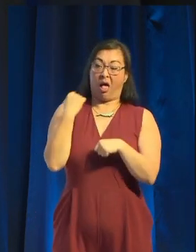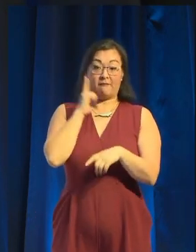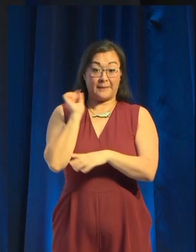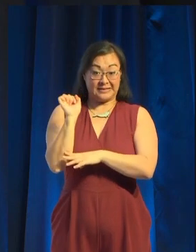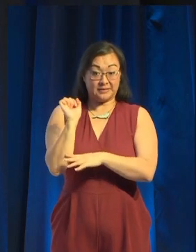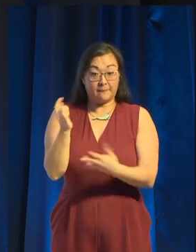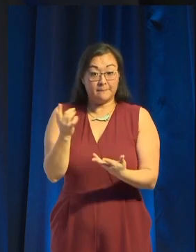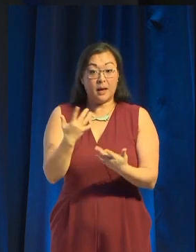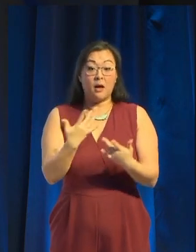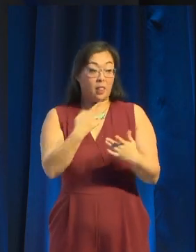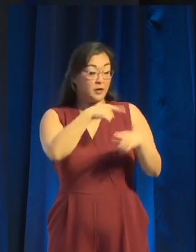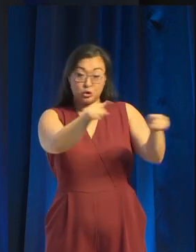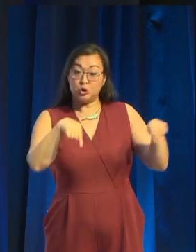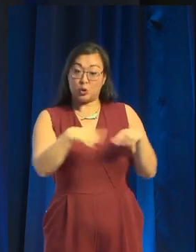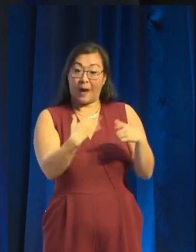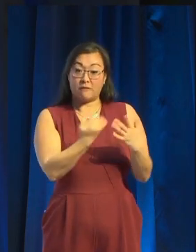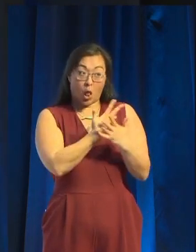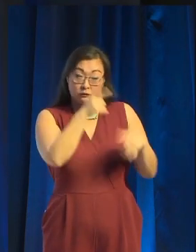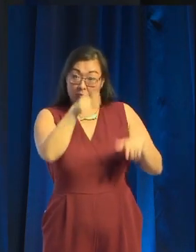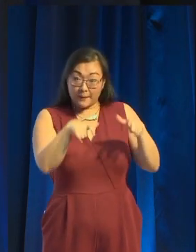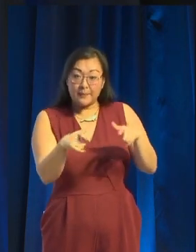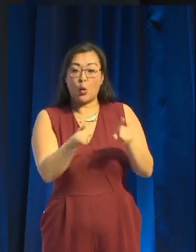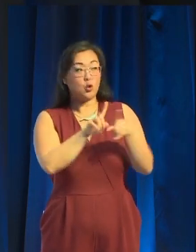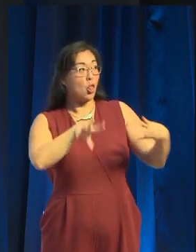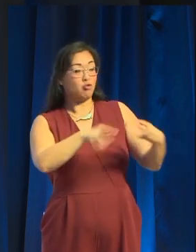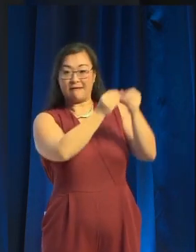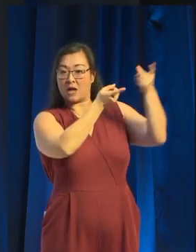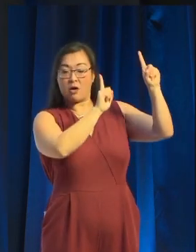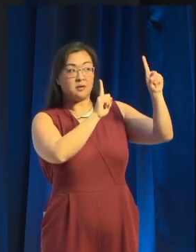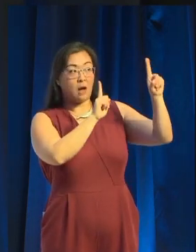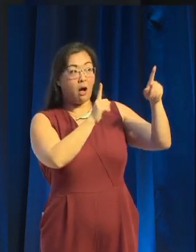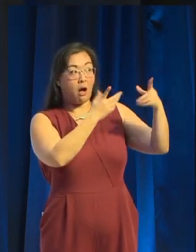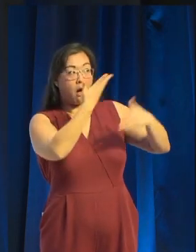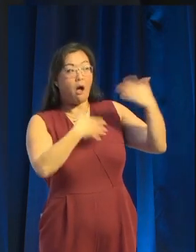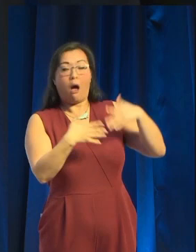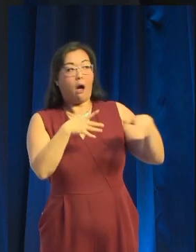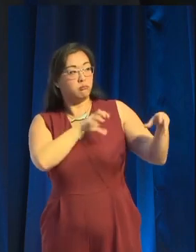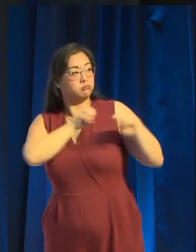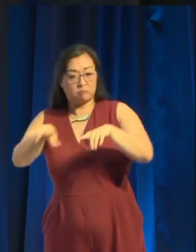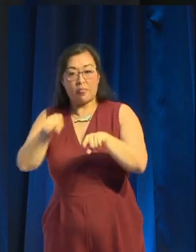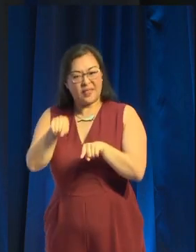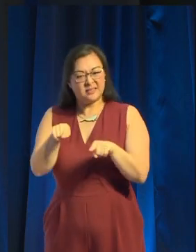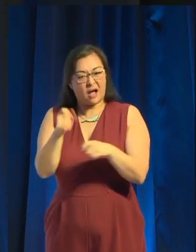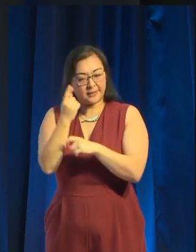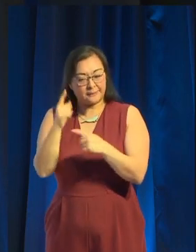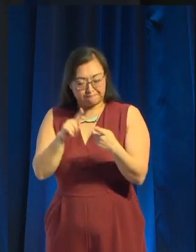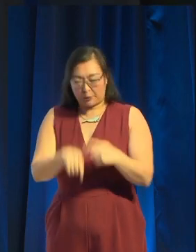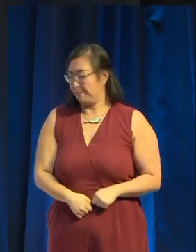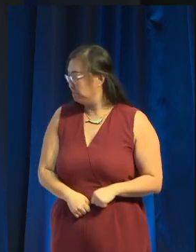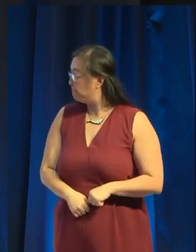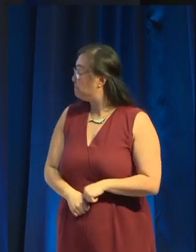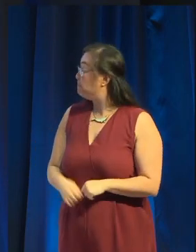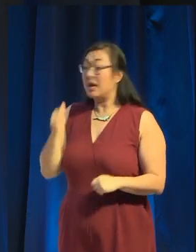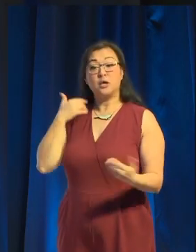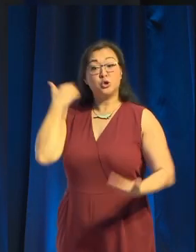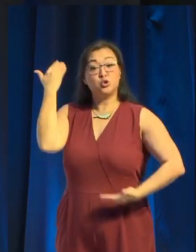about it with the creative director. So the story basically is about a young girl